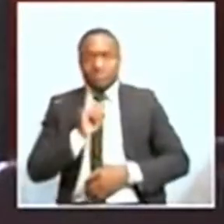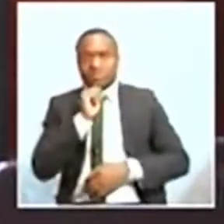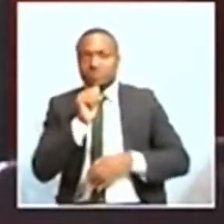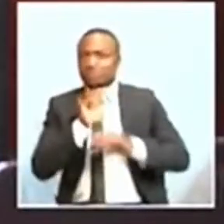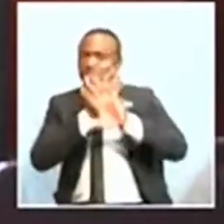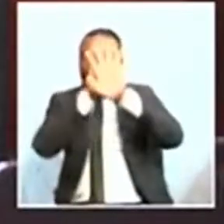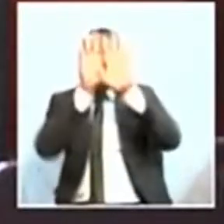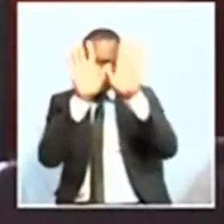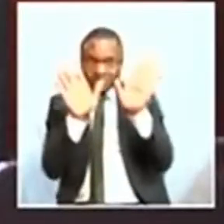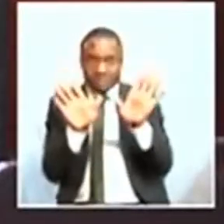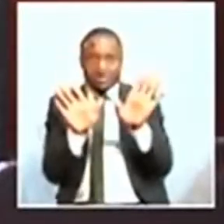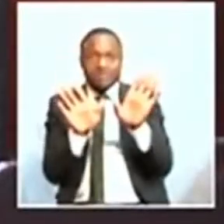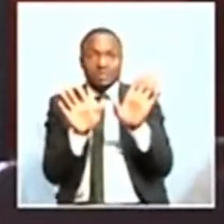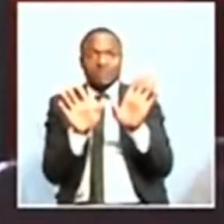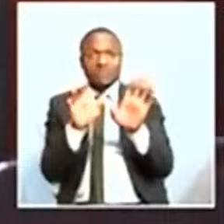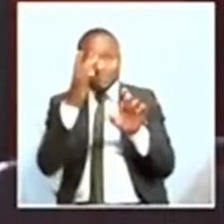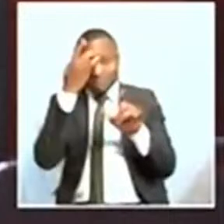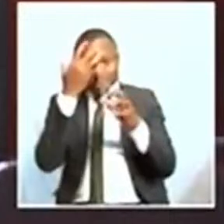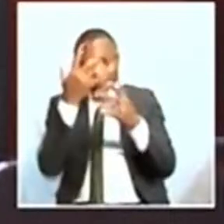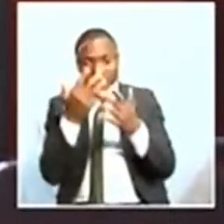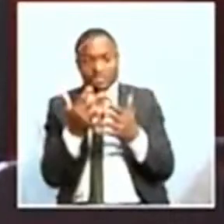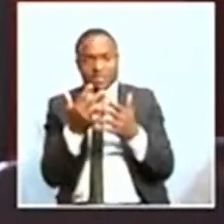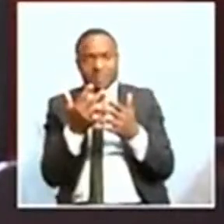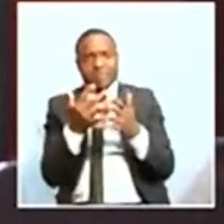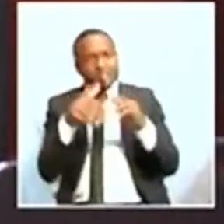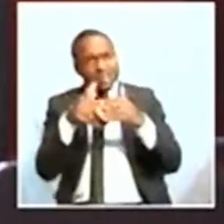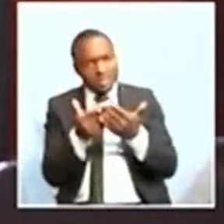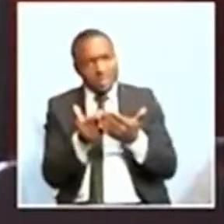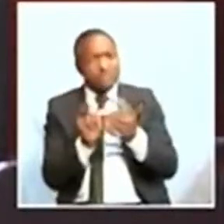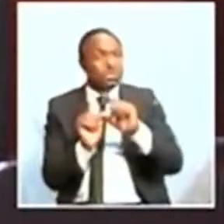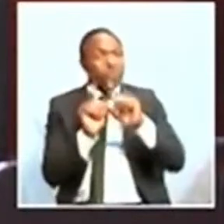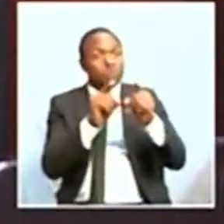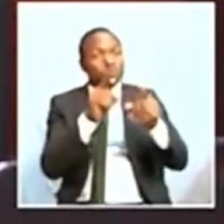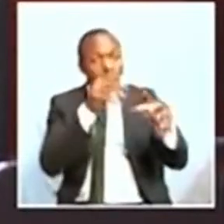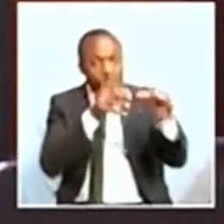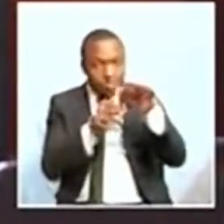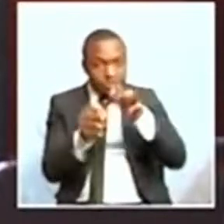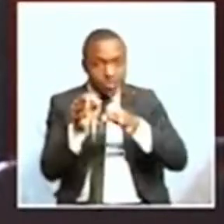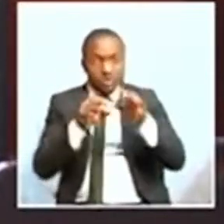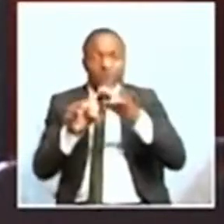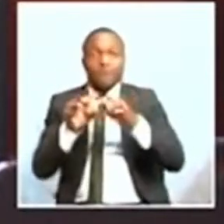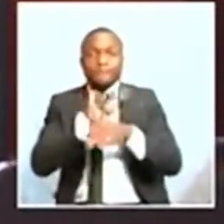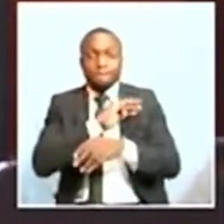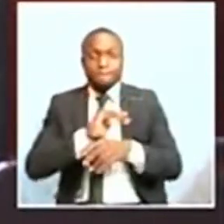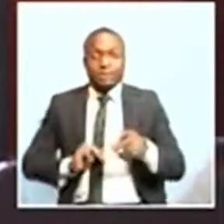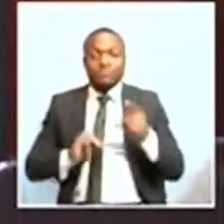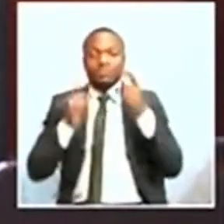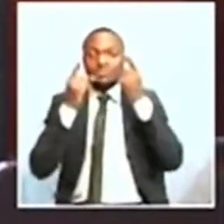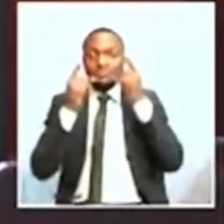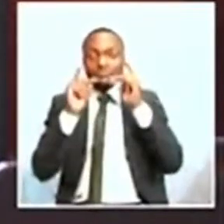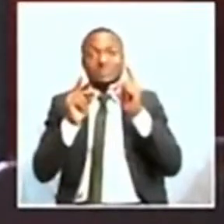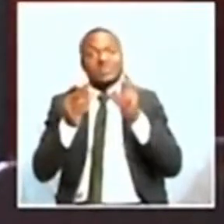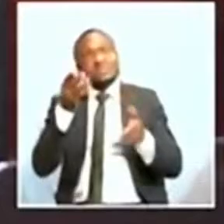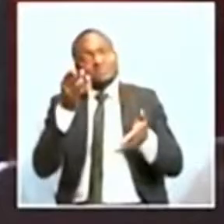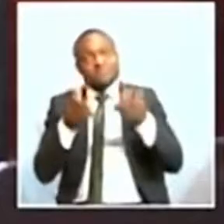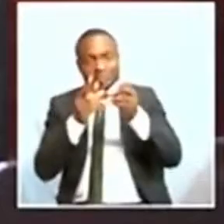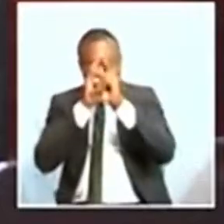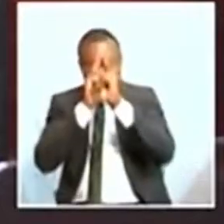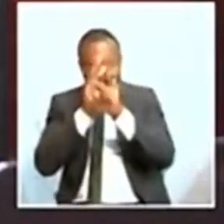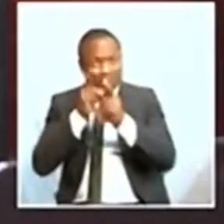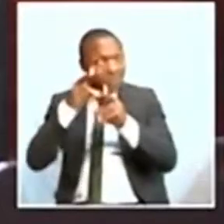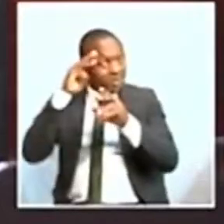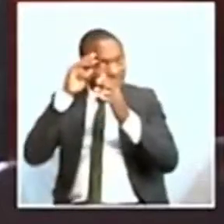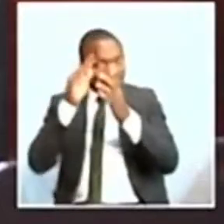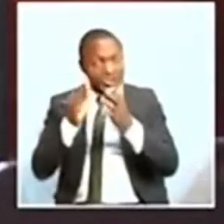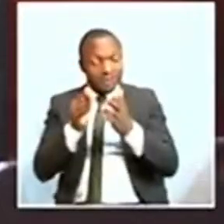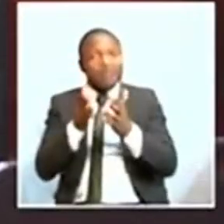clear on the expectation and even how to go and explain to the members of the public. So maybe the Honorable Minister,